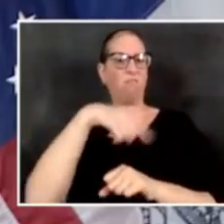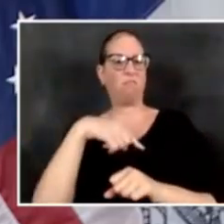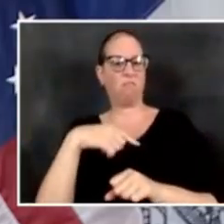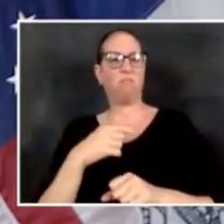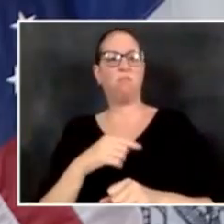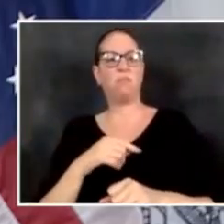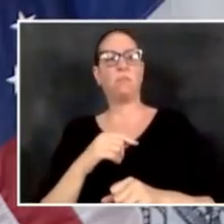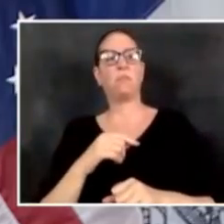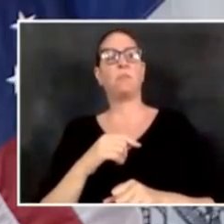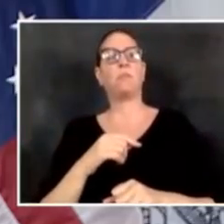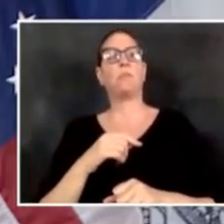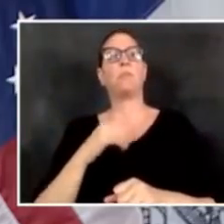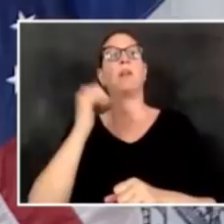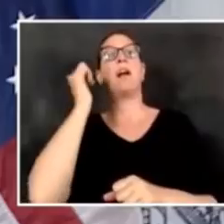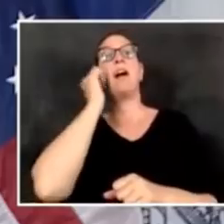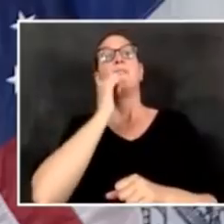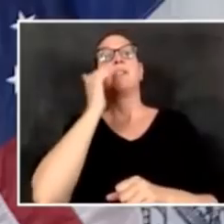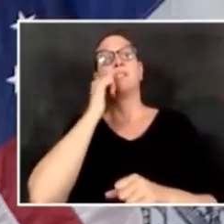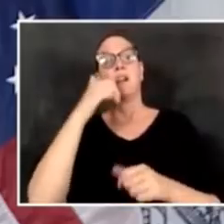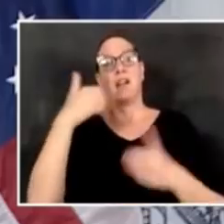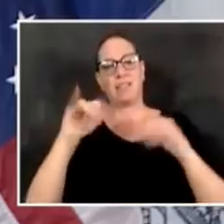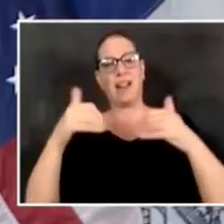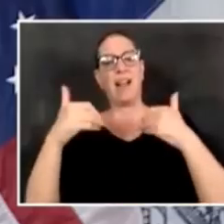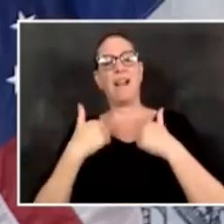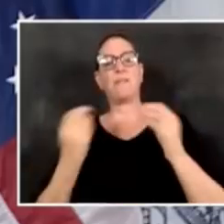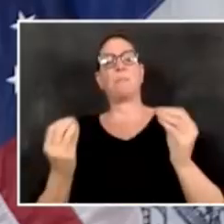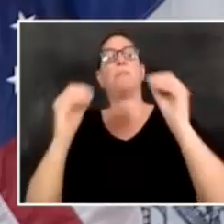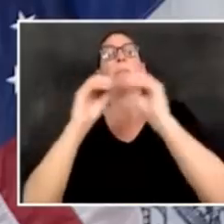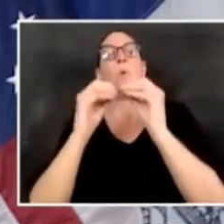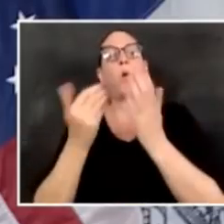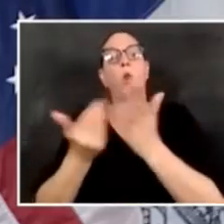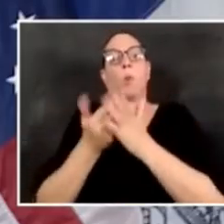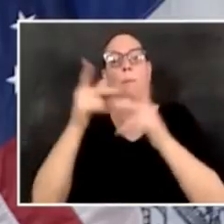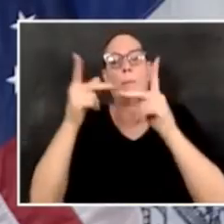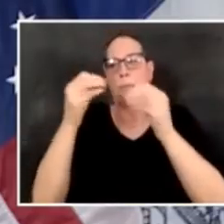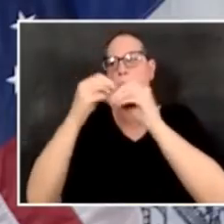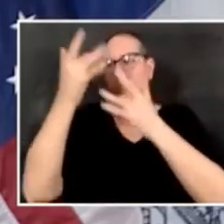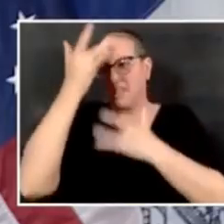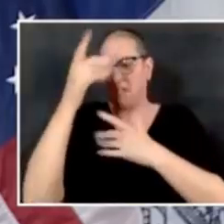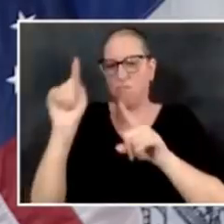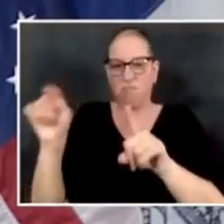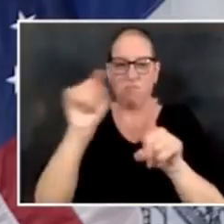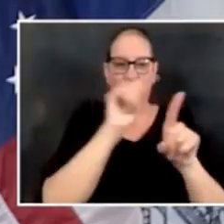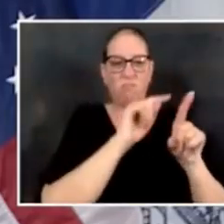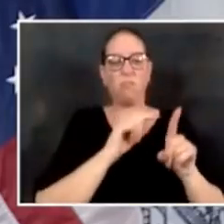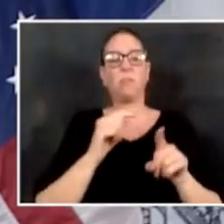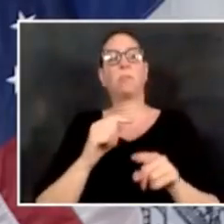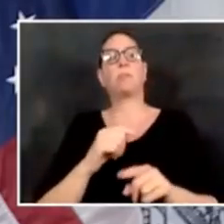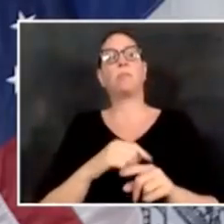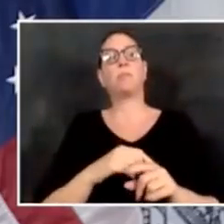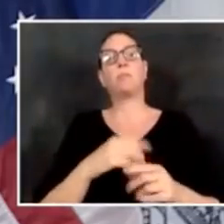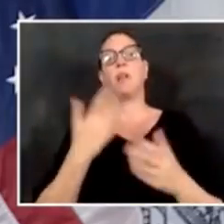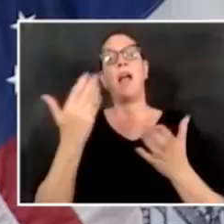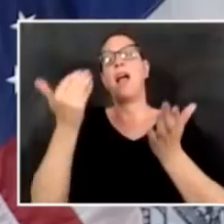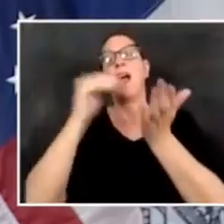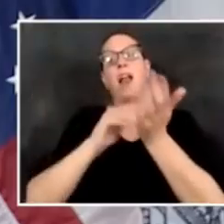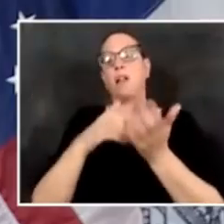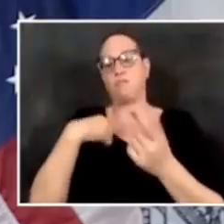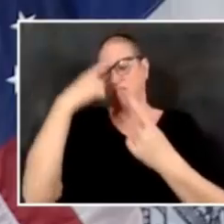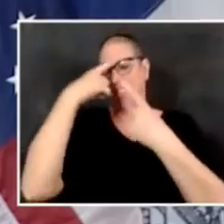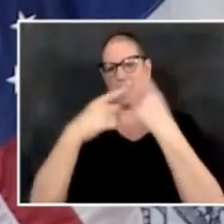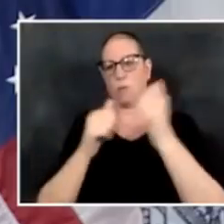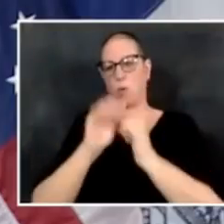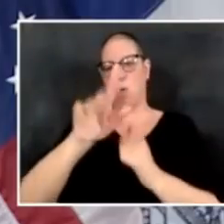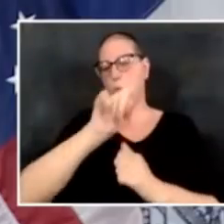each day. So I don't think it's right to say, well, if you do more and more testing, you're always inevitably going to get a more favorable